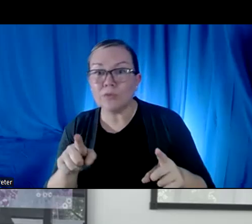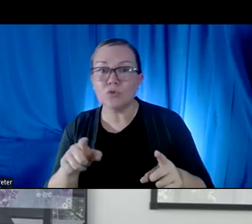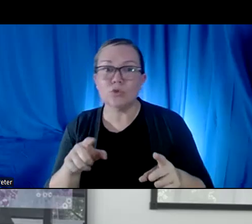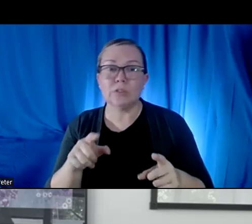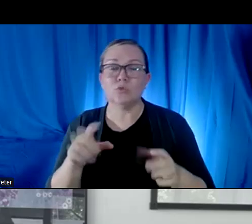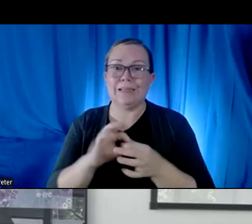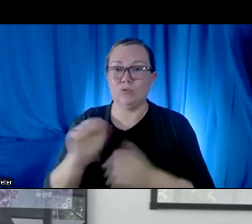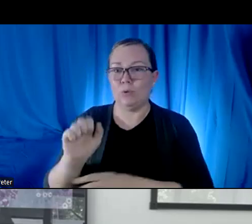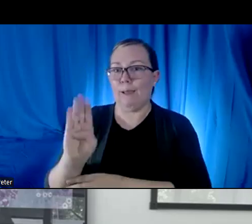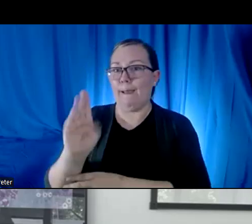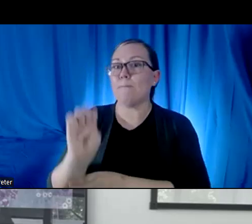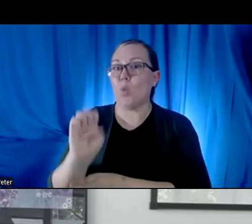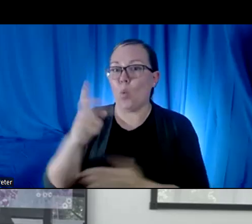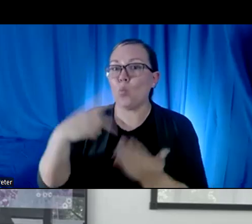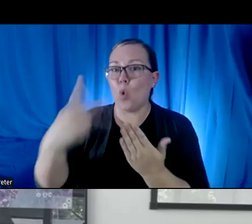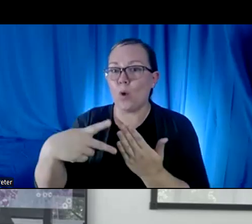program.